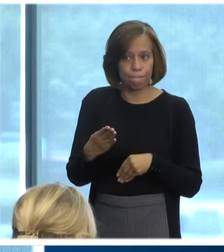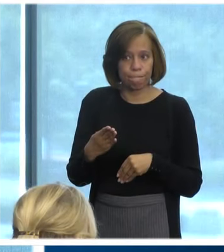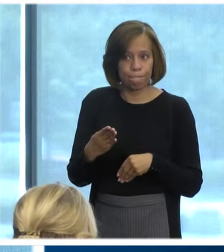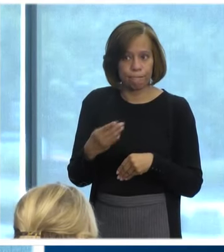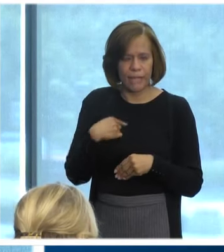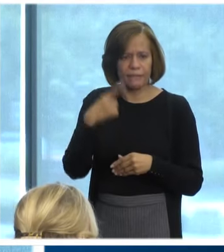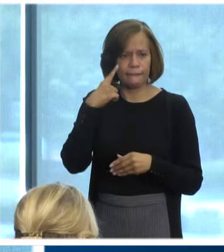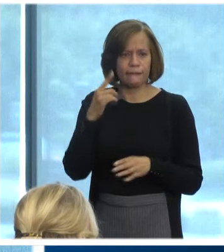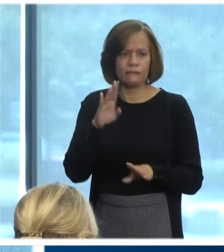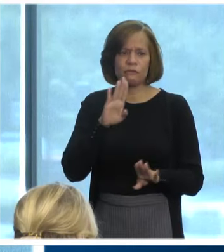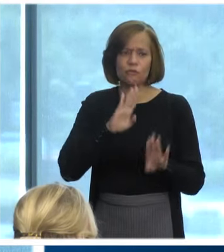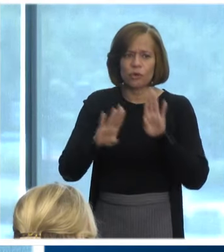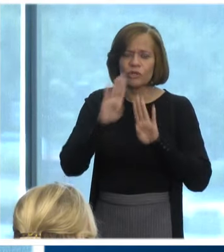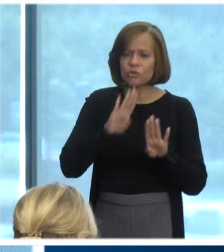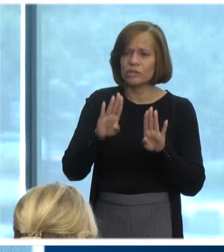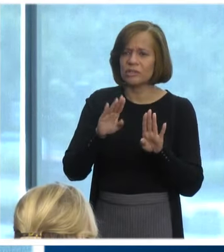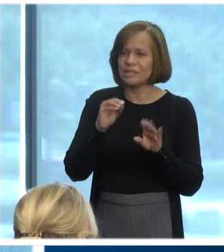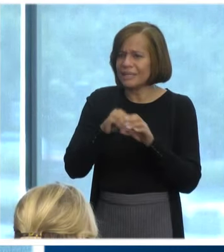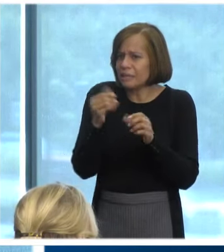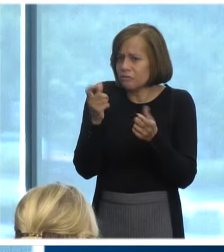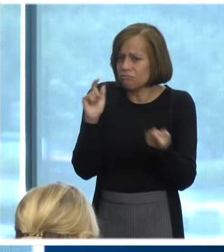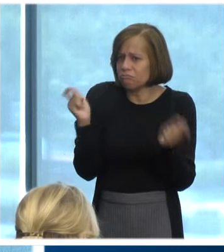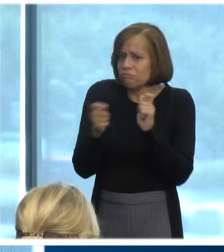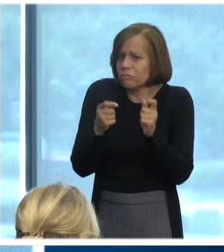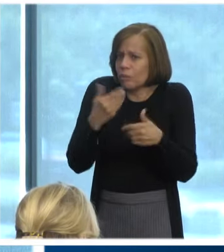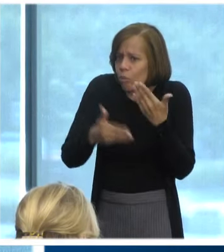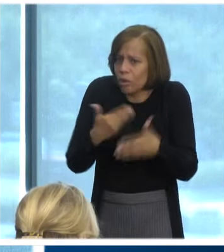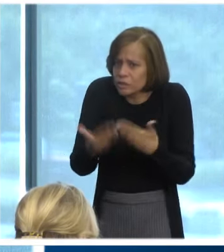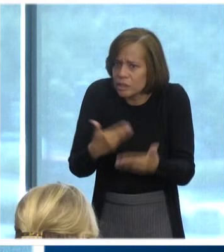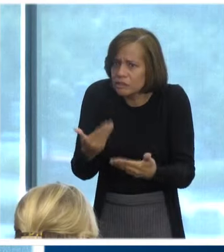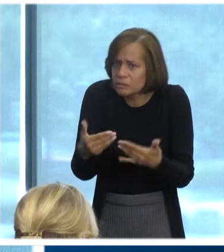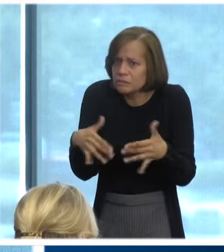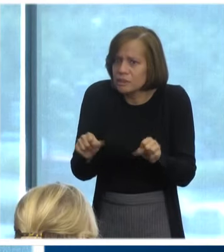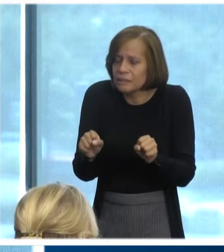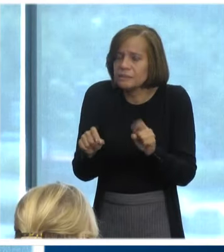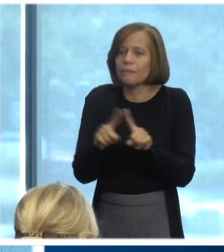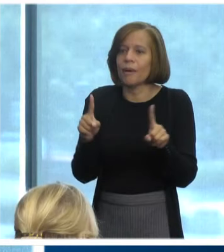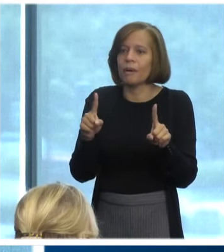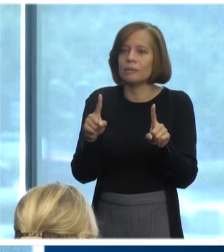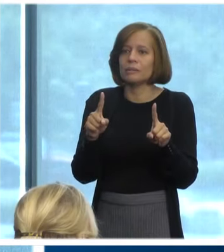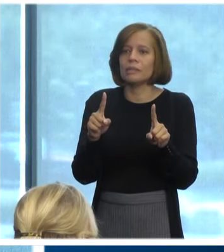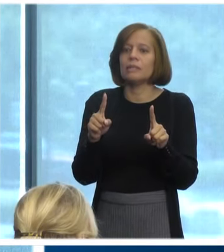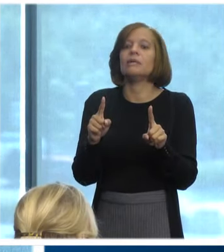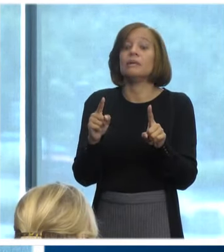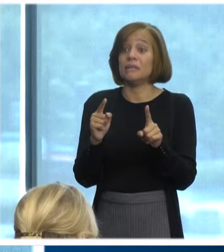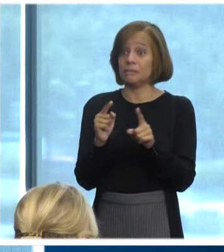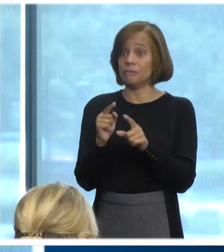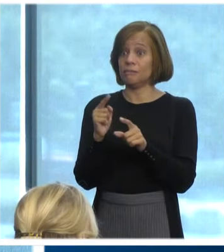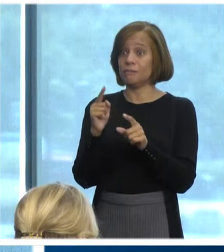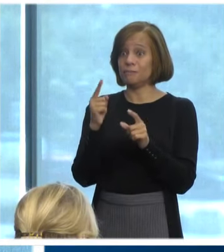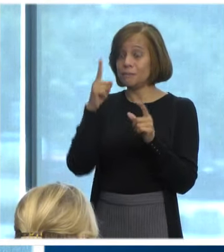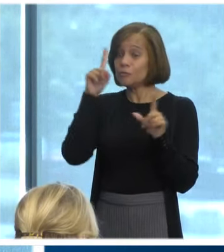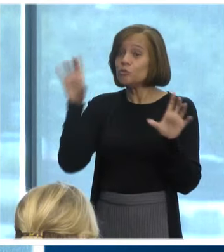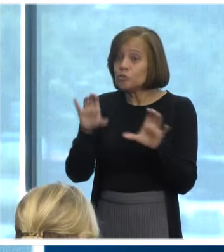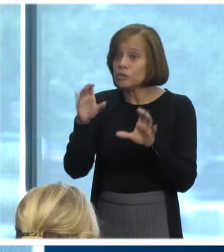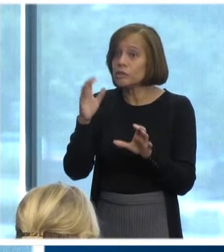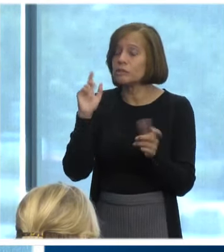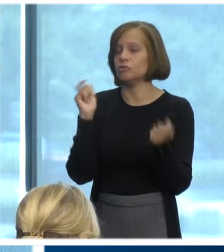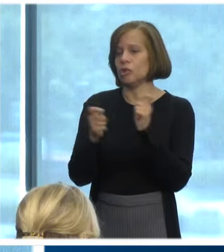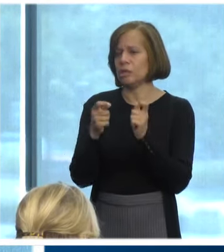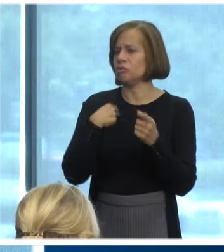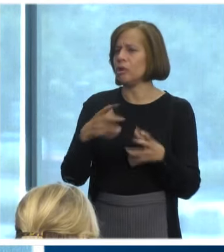there's frustration in reforming the process, but the ideology of making change and coming up with new solutions is